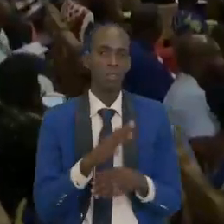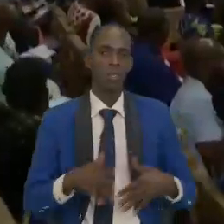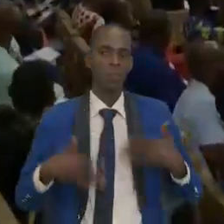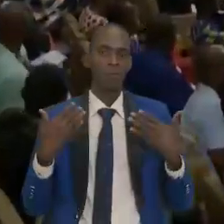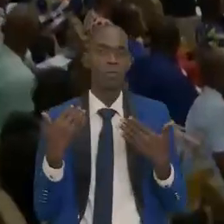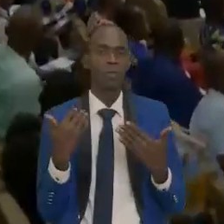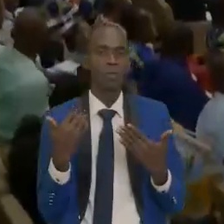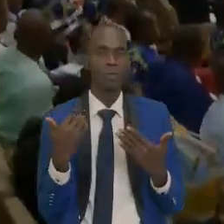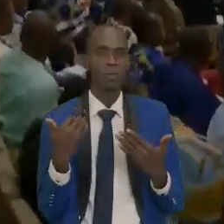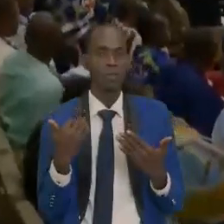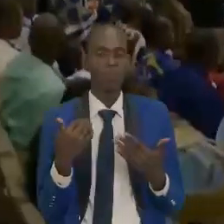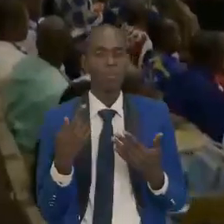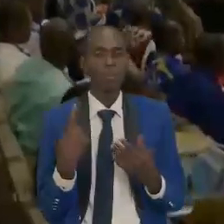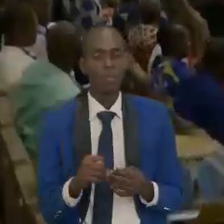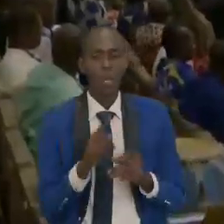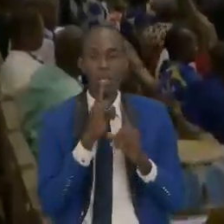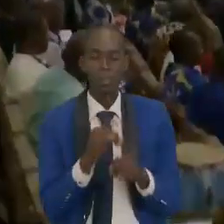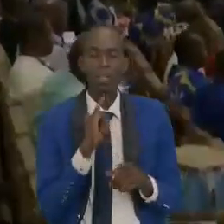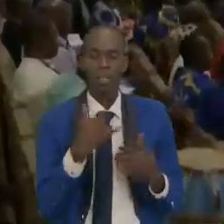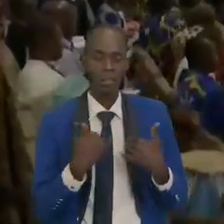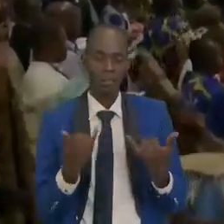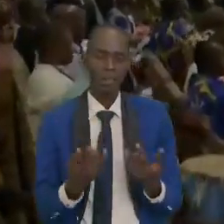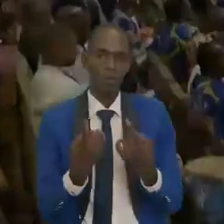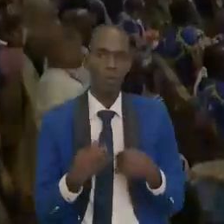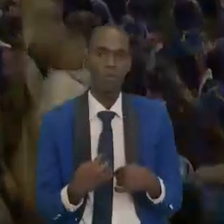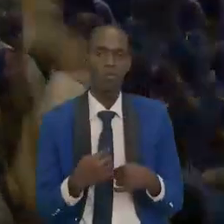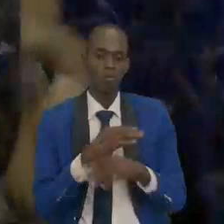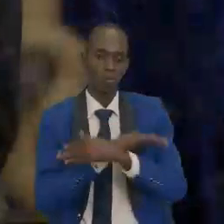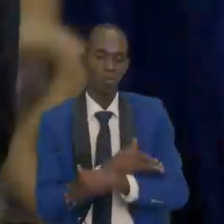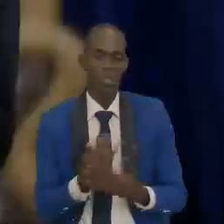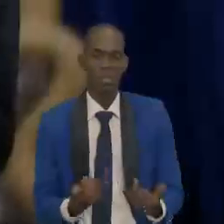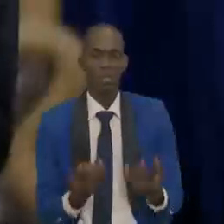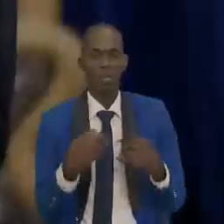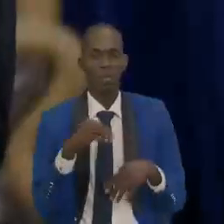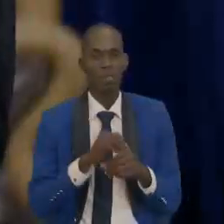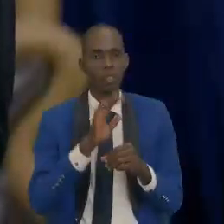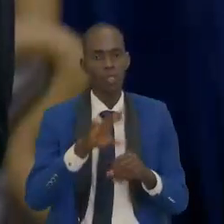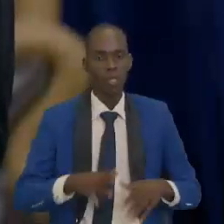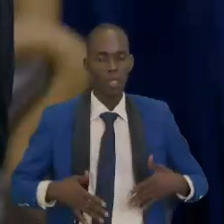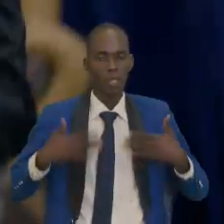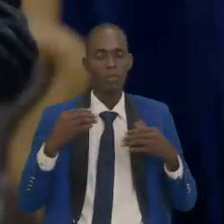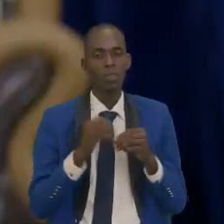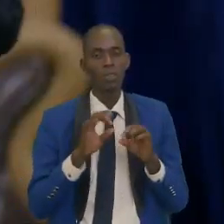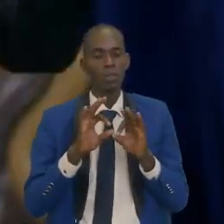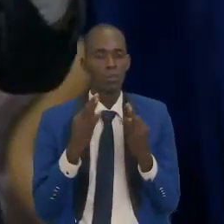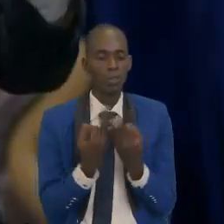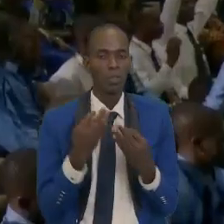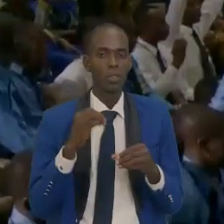life in your family in your local church in our country here